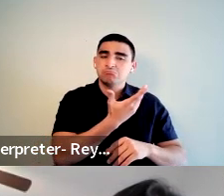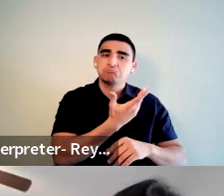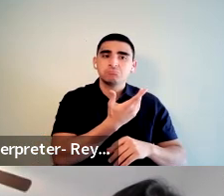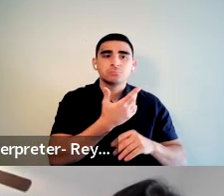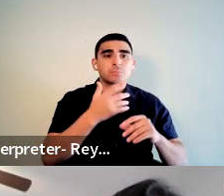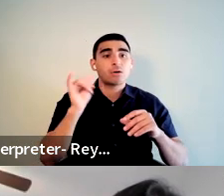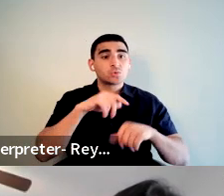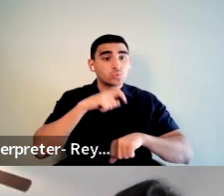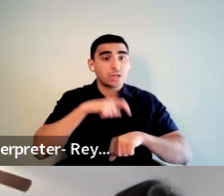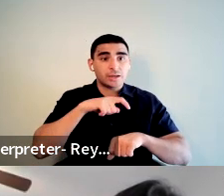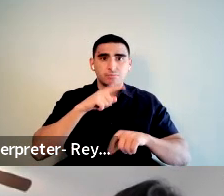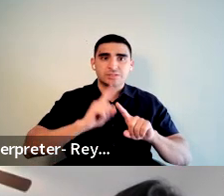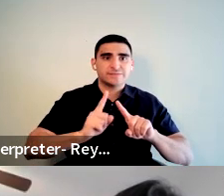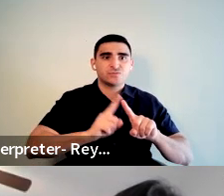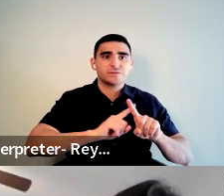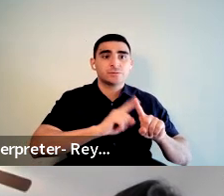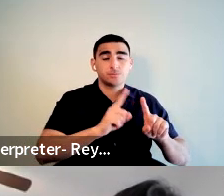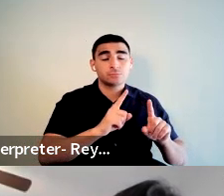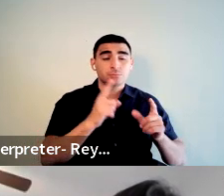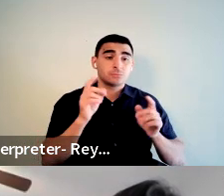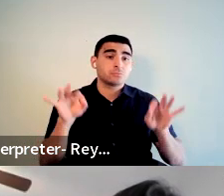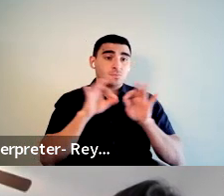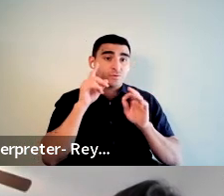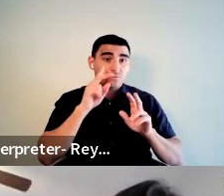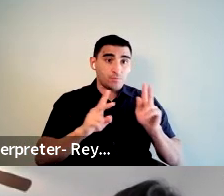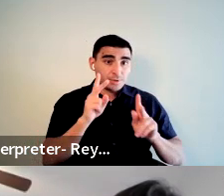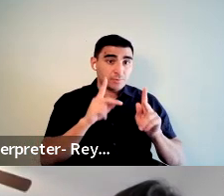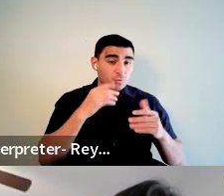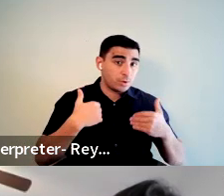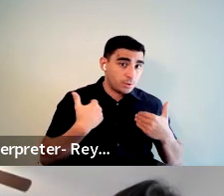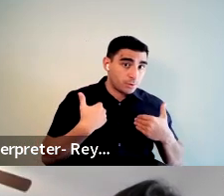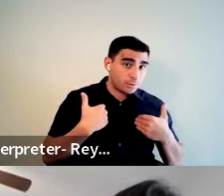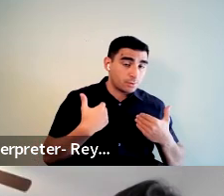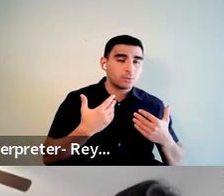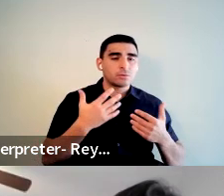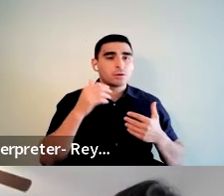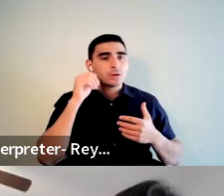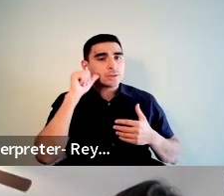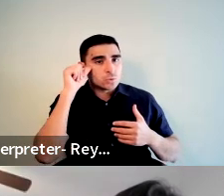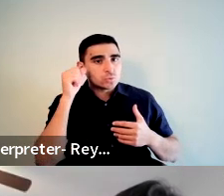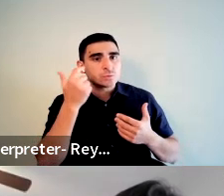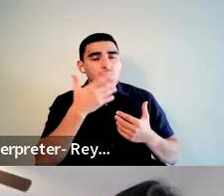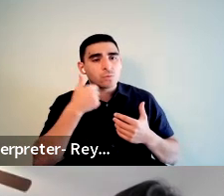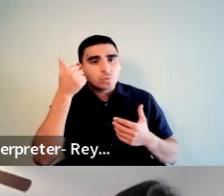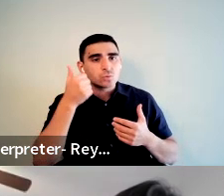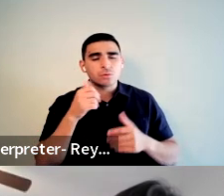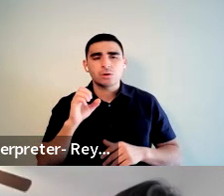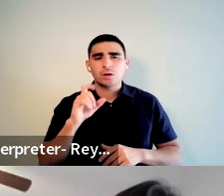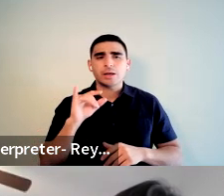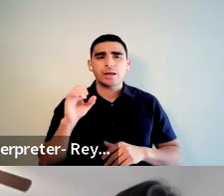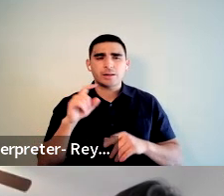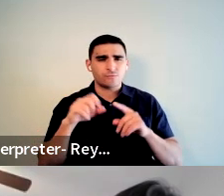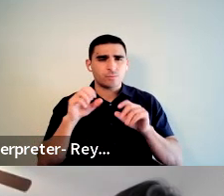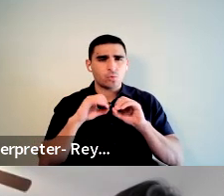really helpful for folks when we think about maybe youth and young adults. Ellie from Together was sharing with us